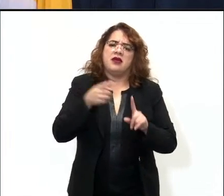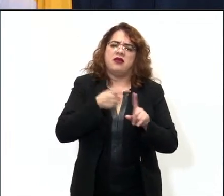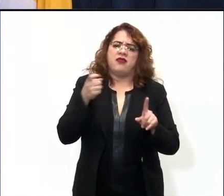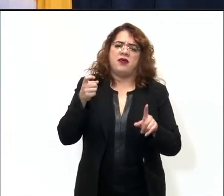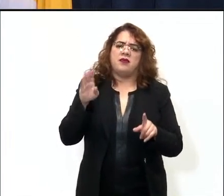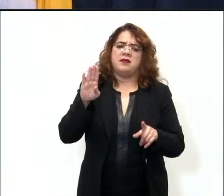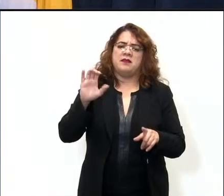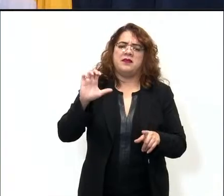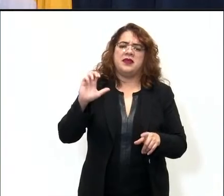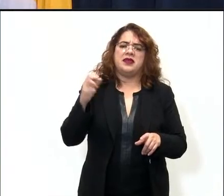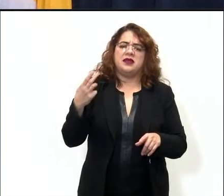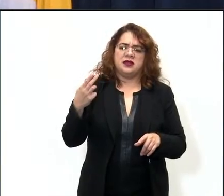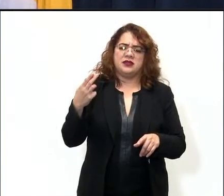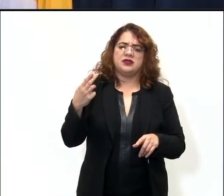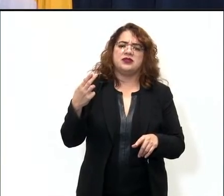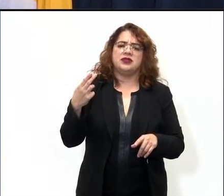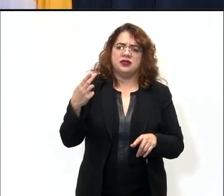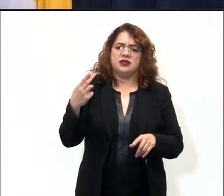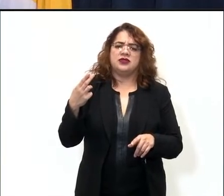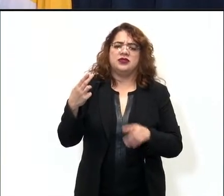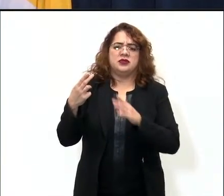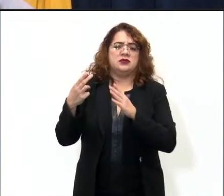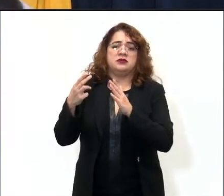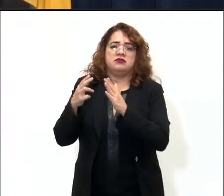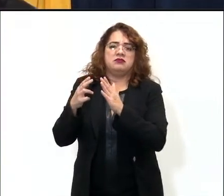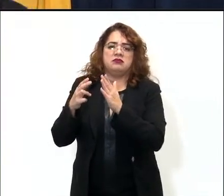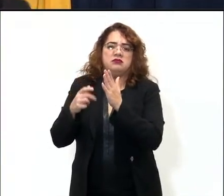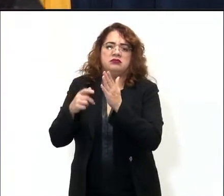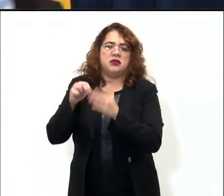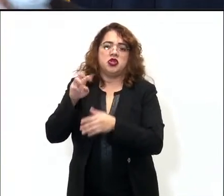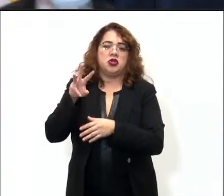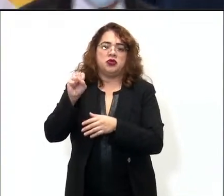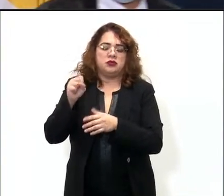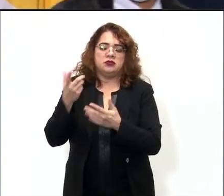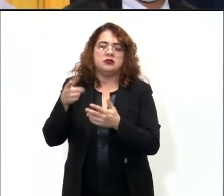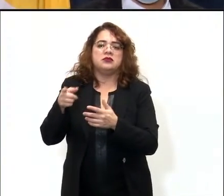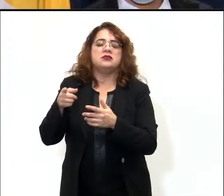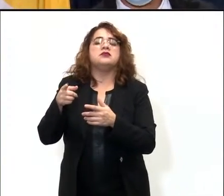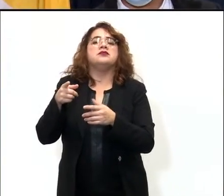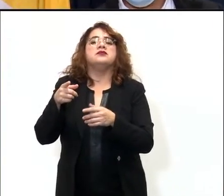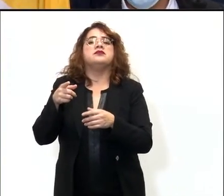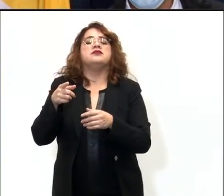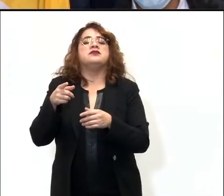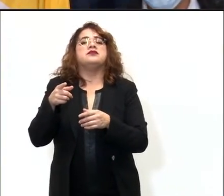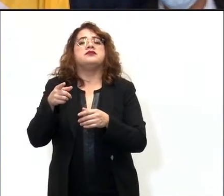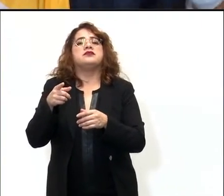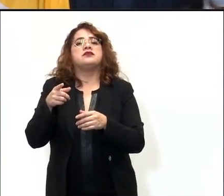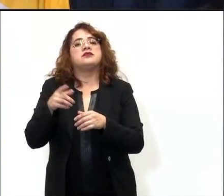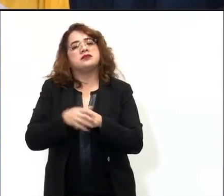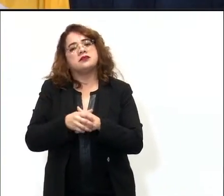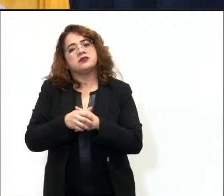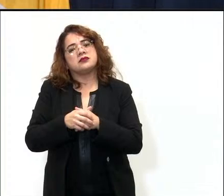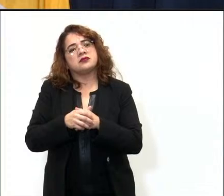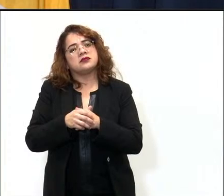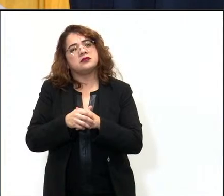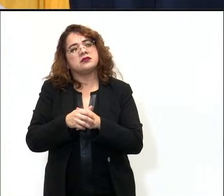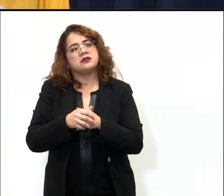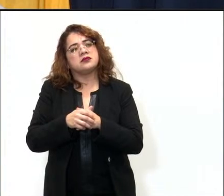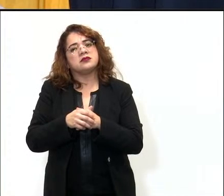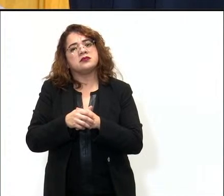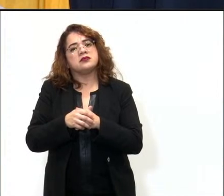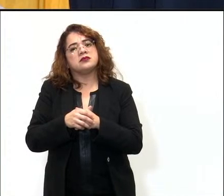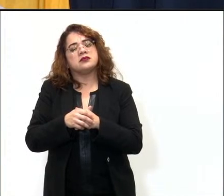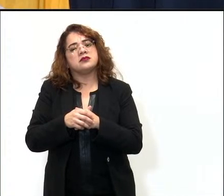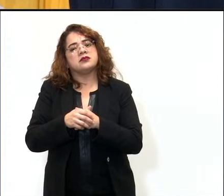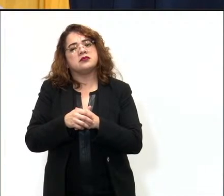What mitigation, if any, has the city mandated for those employees who refuse the vaccine that are in public-facing jobs, like first